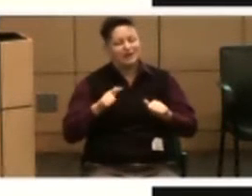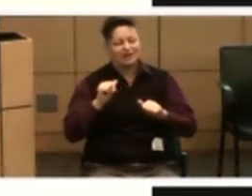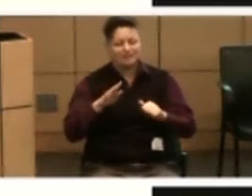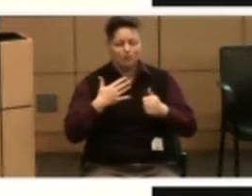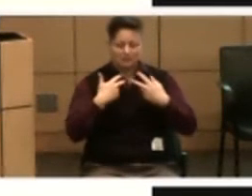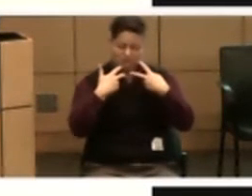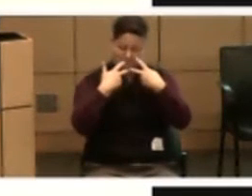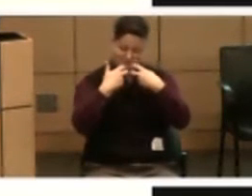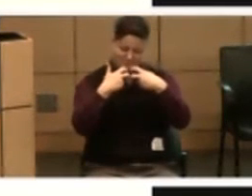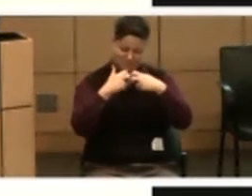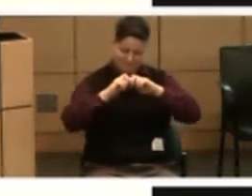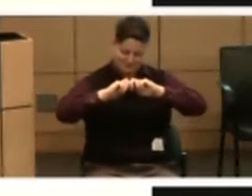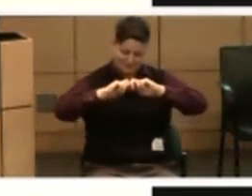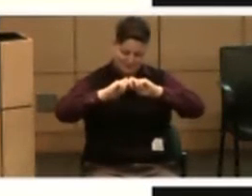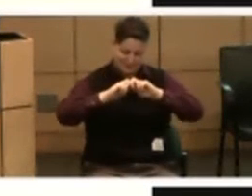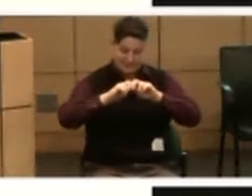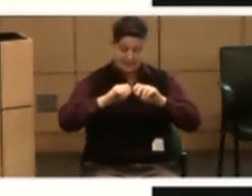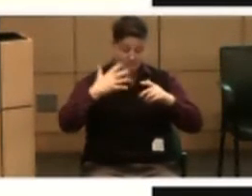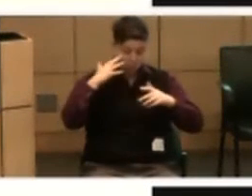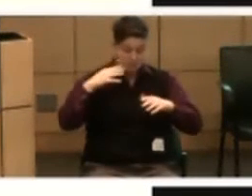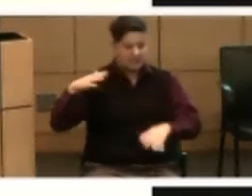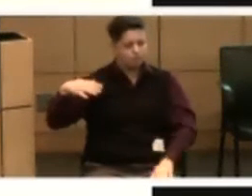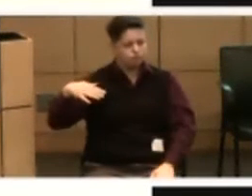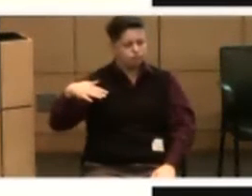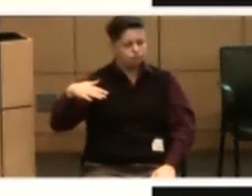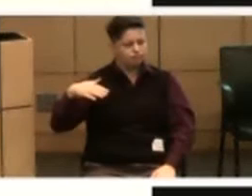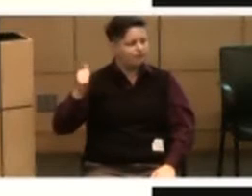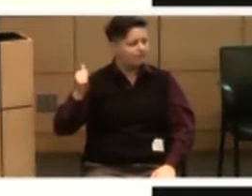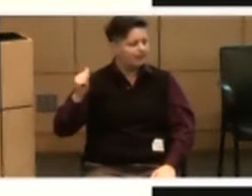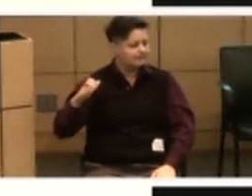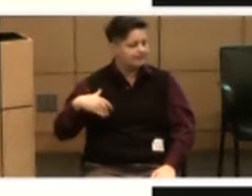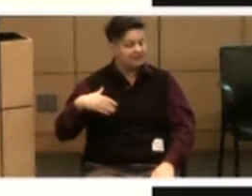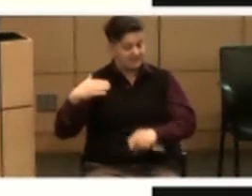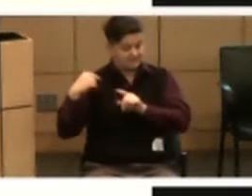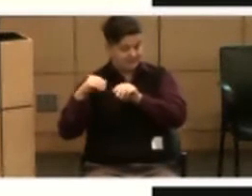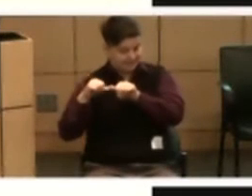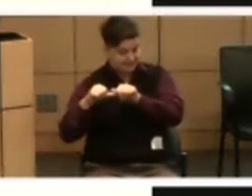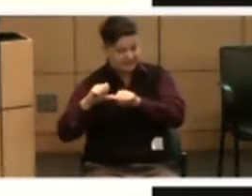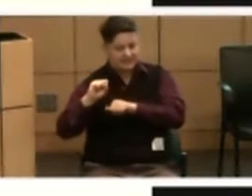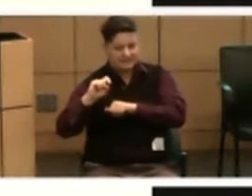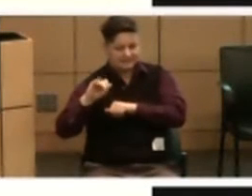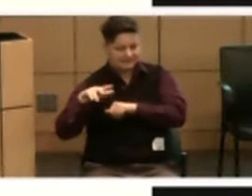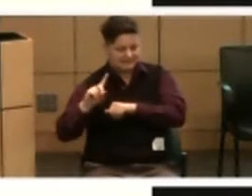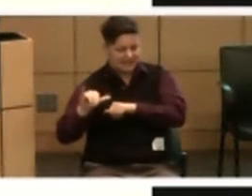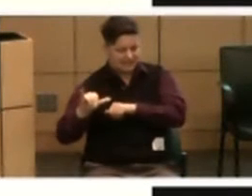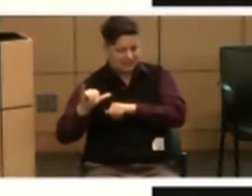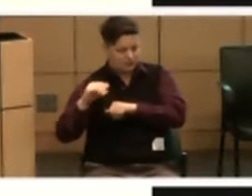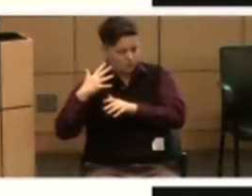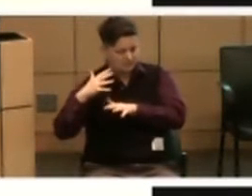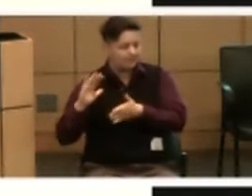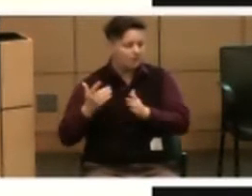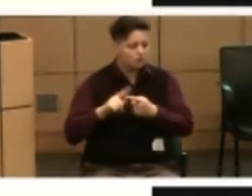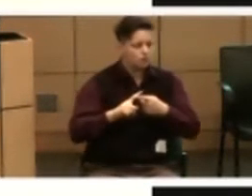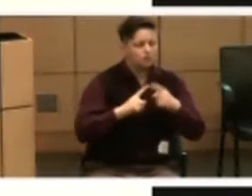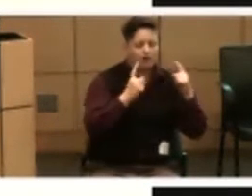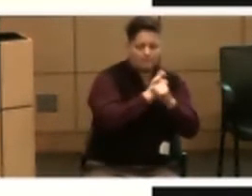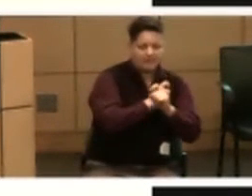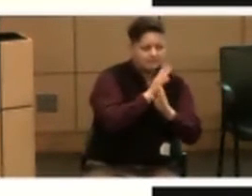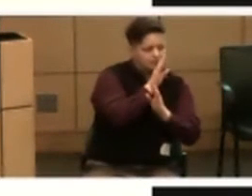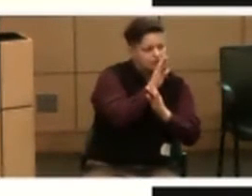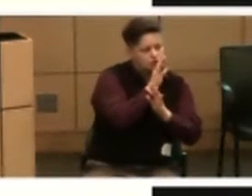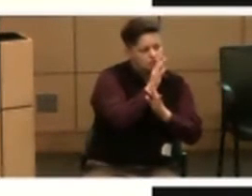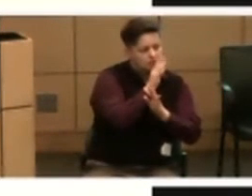to talk about kind of steady noise and complex speech. But it turns out that 2 ears can help you a lot in